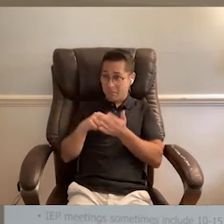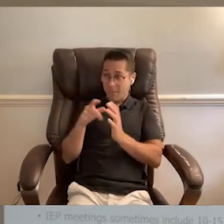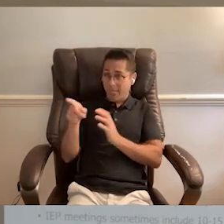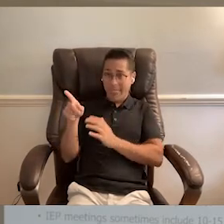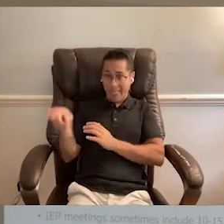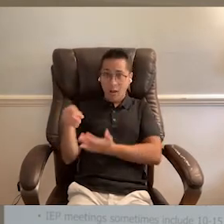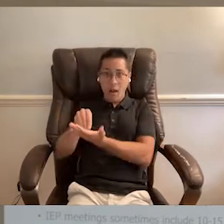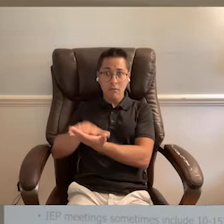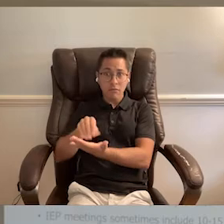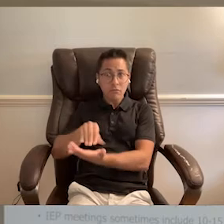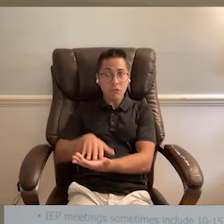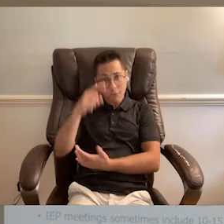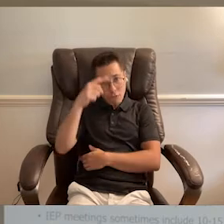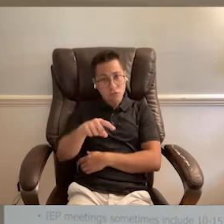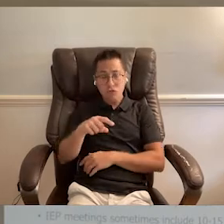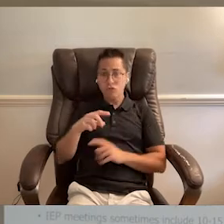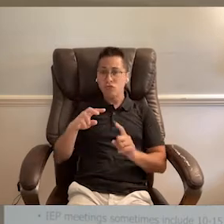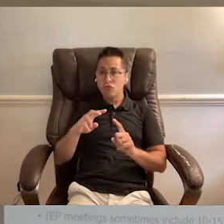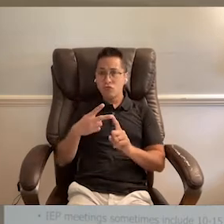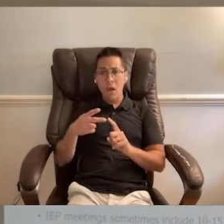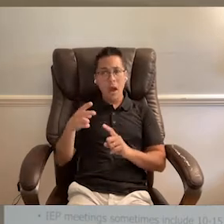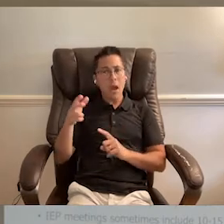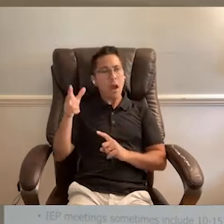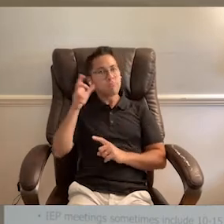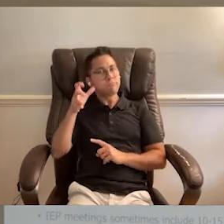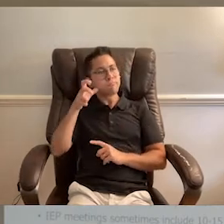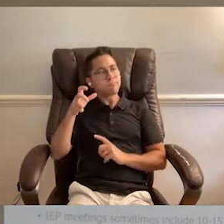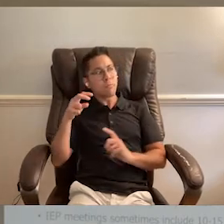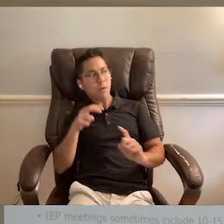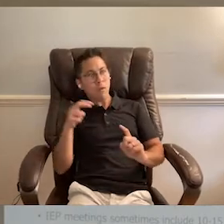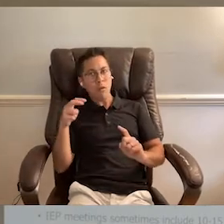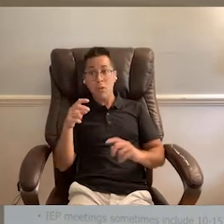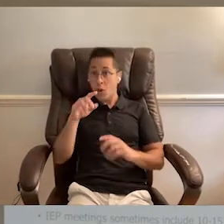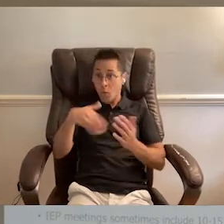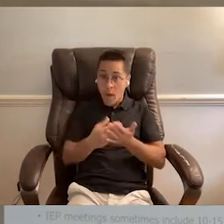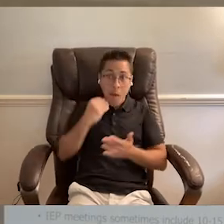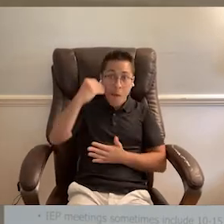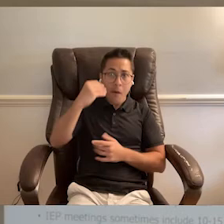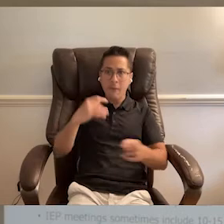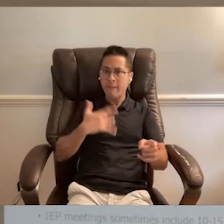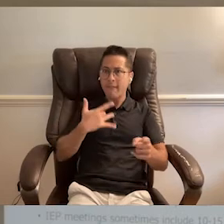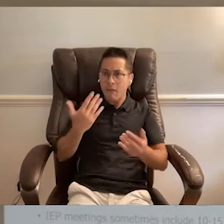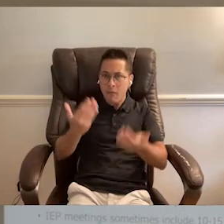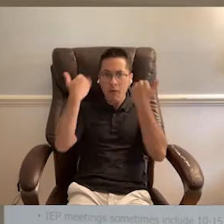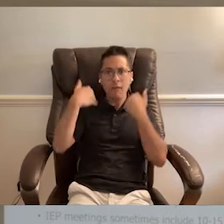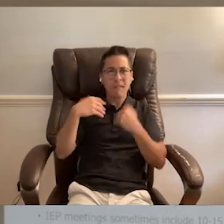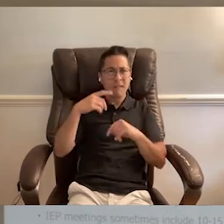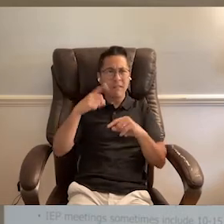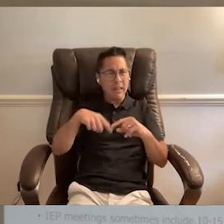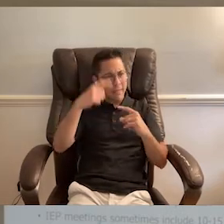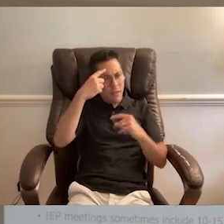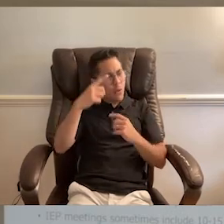to be a second set of ears, so that when you get home and you're overwhelmed and you can't think about, well, what did they say about this? You